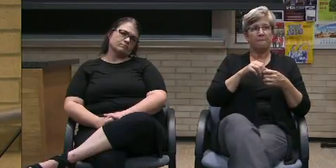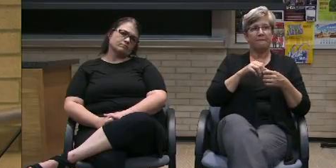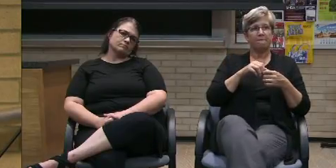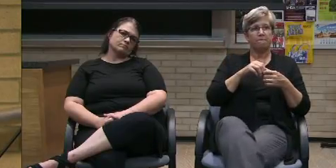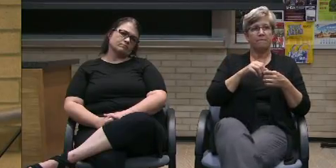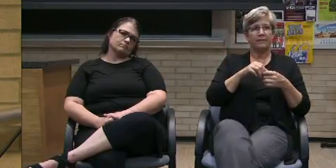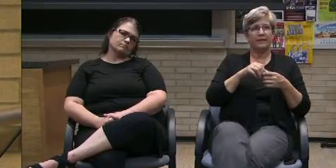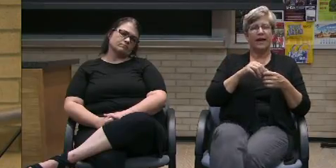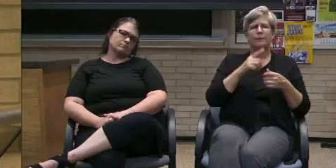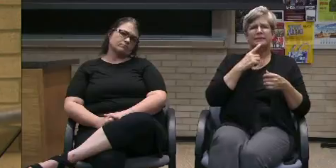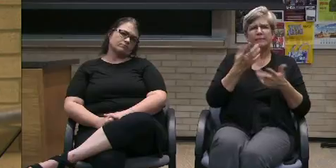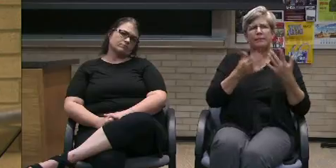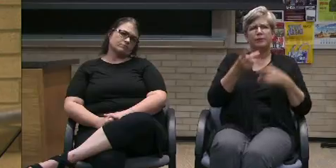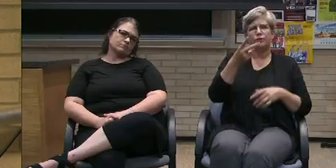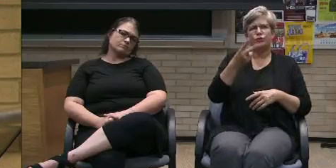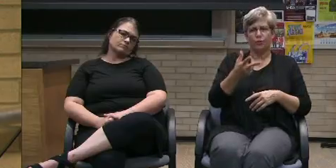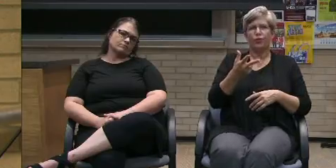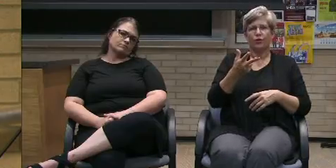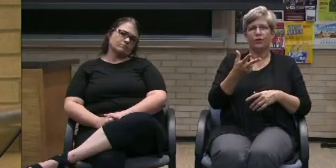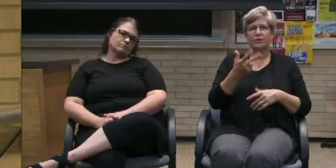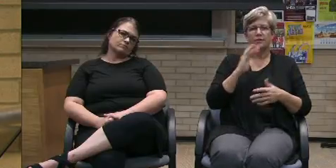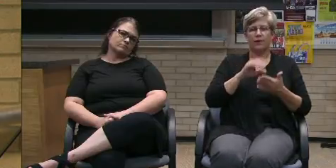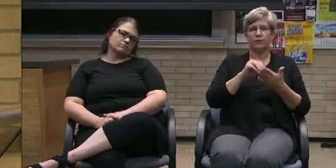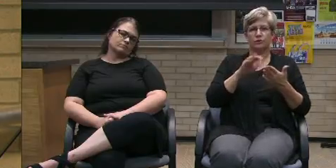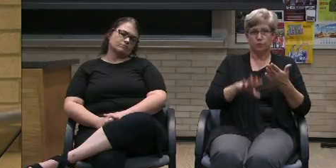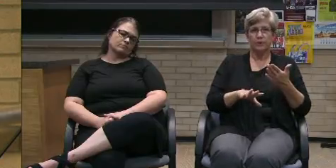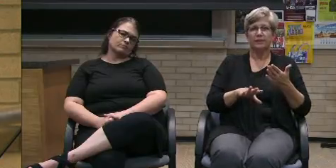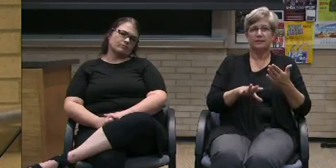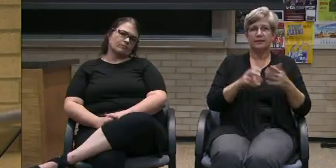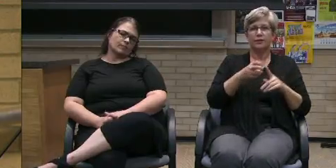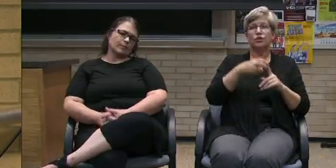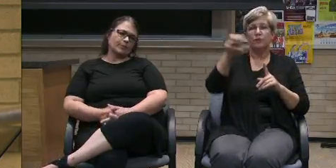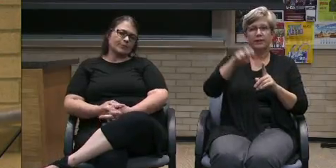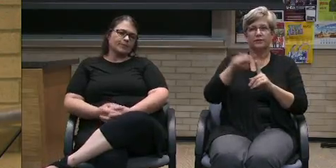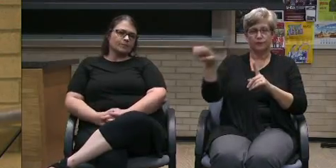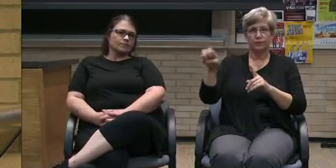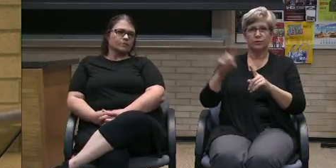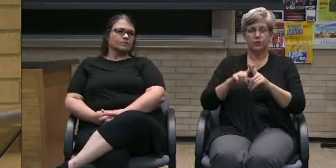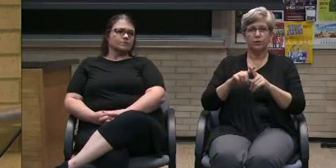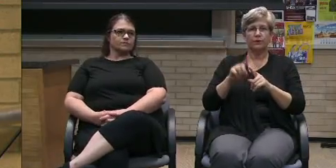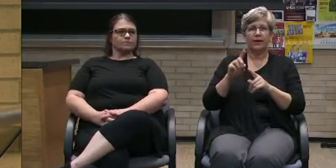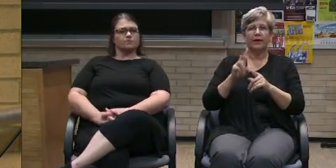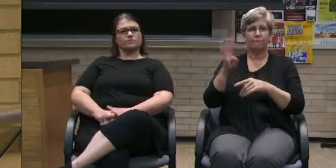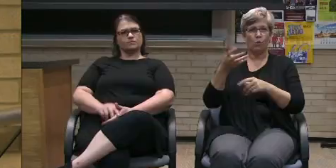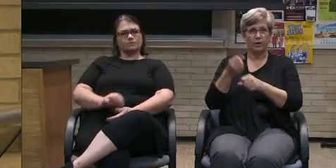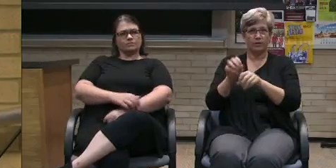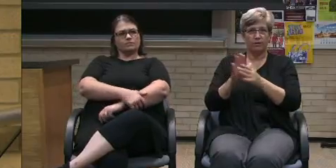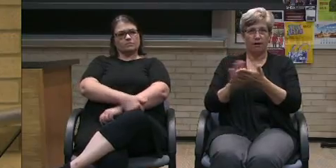third, two-thirds or something like that, vocational or career versus the other thing. I'm just wondering if